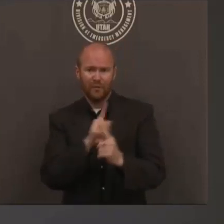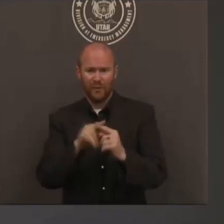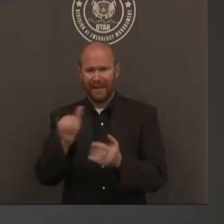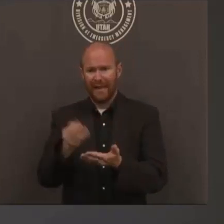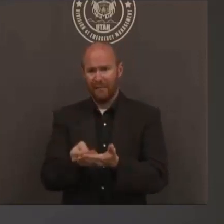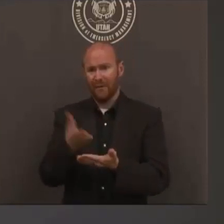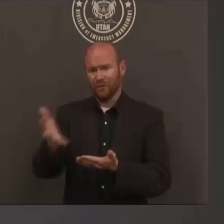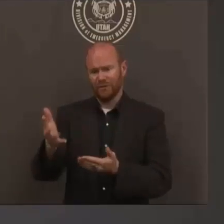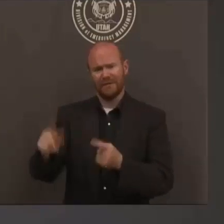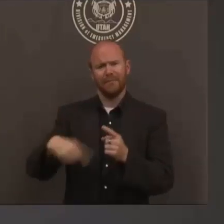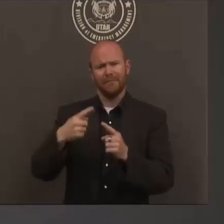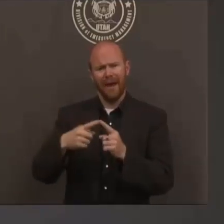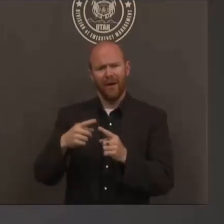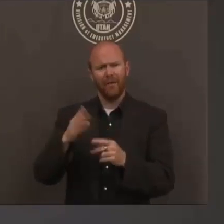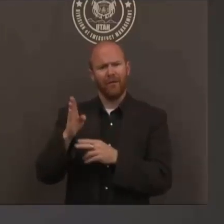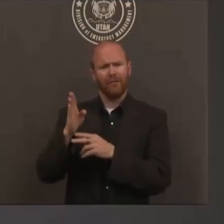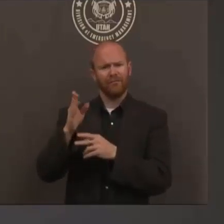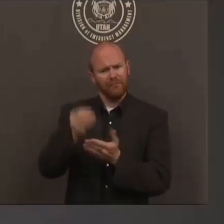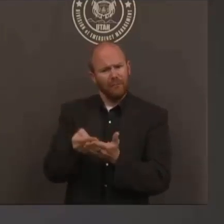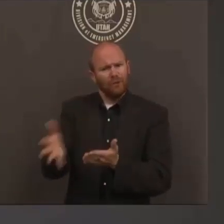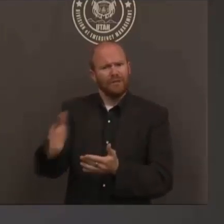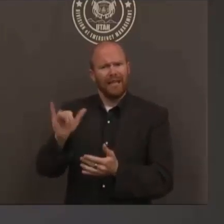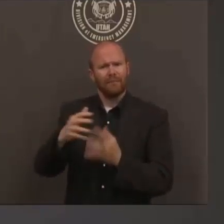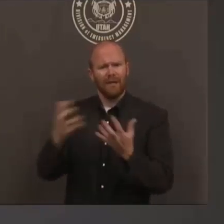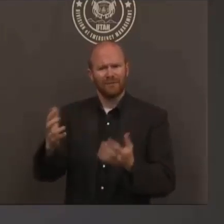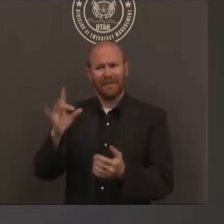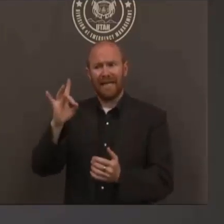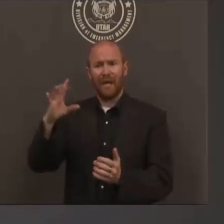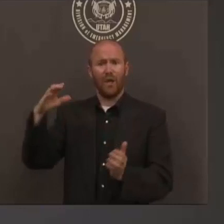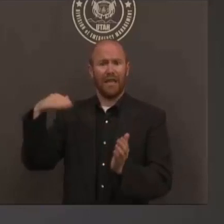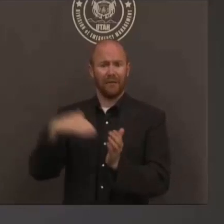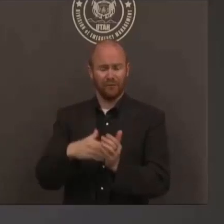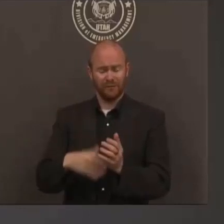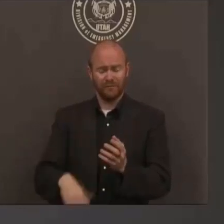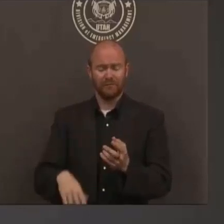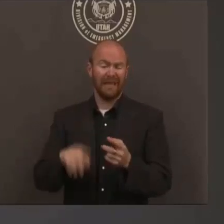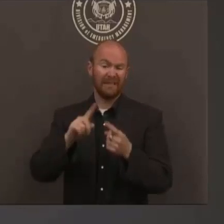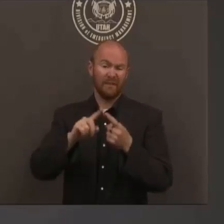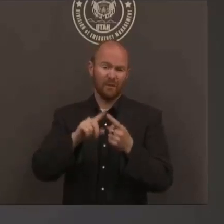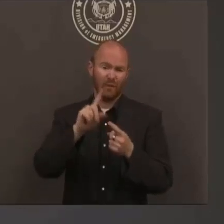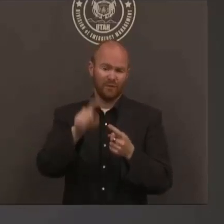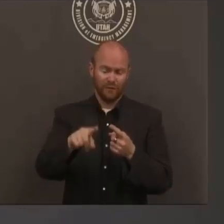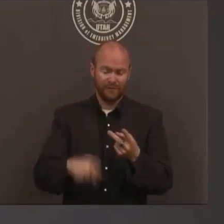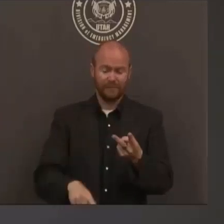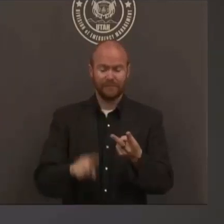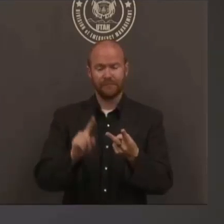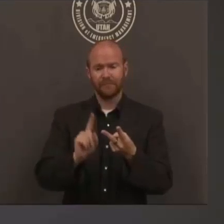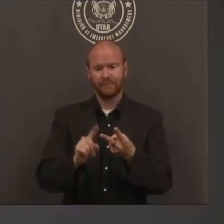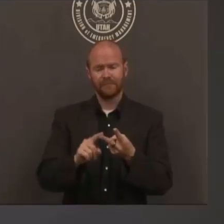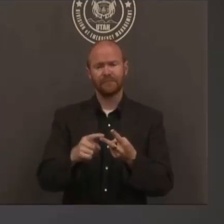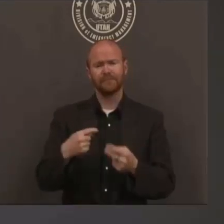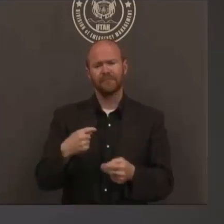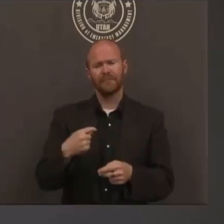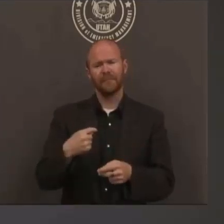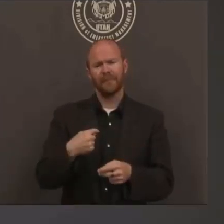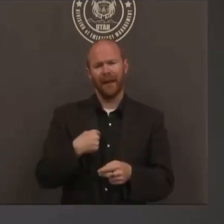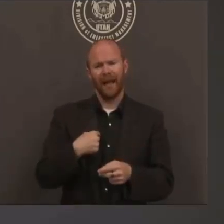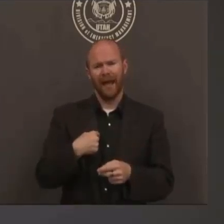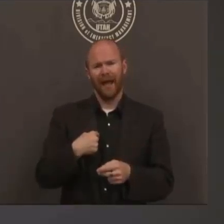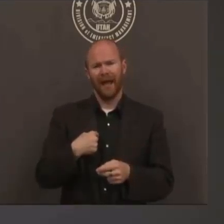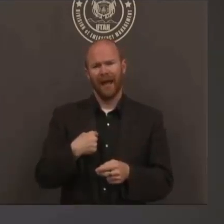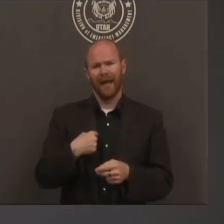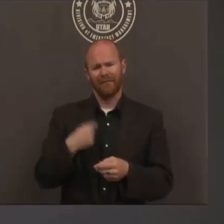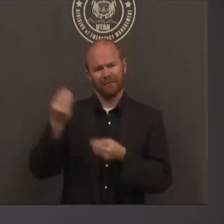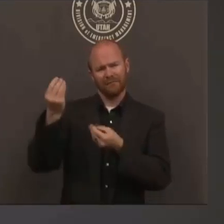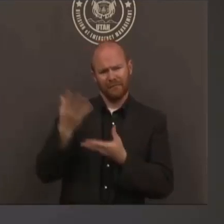purchase about the buy, and did you act on it? And then a second question, I have it on good